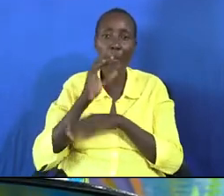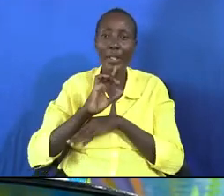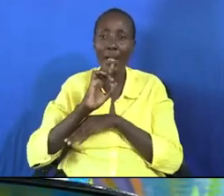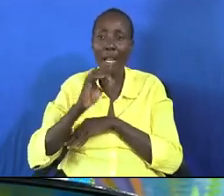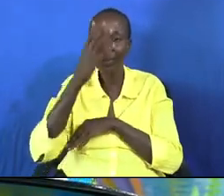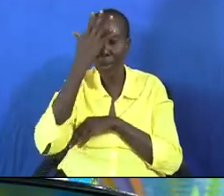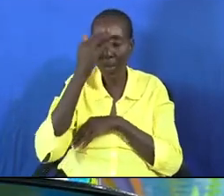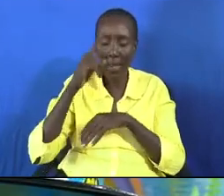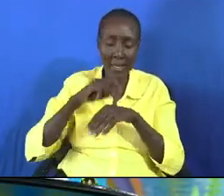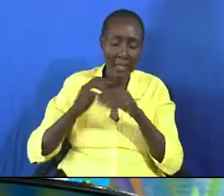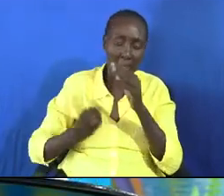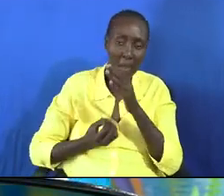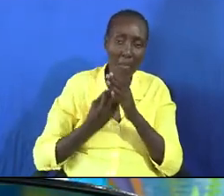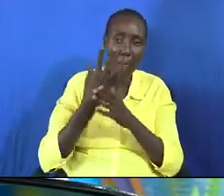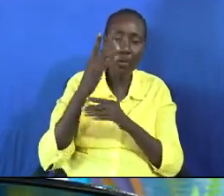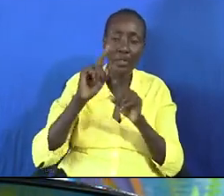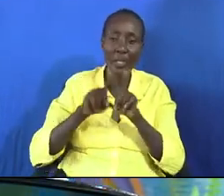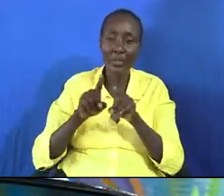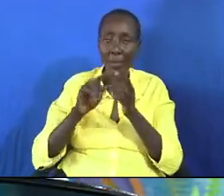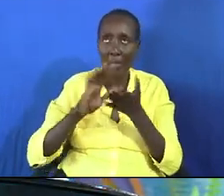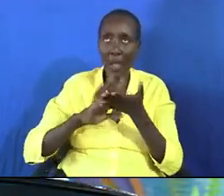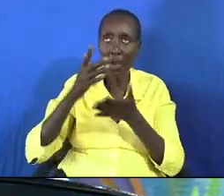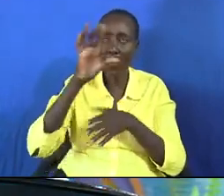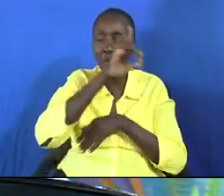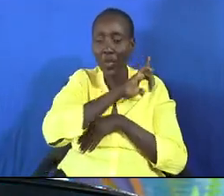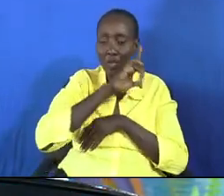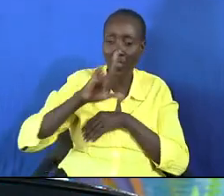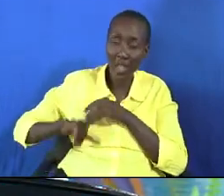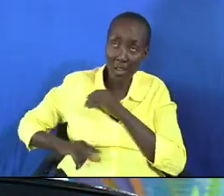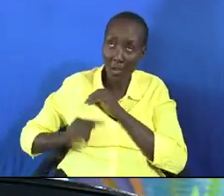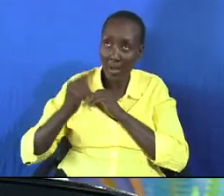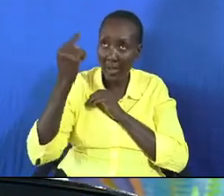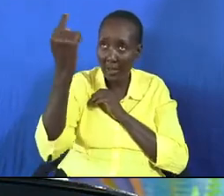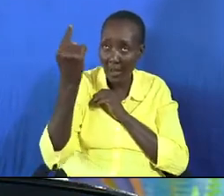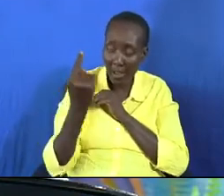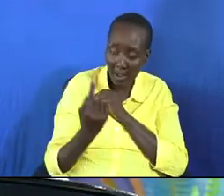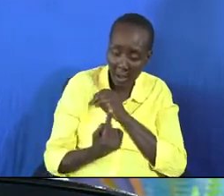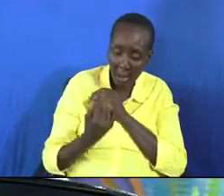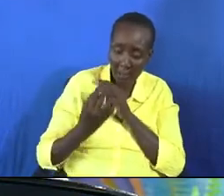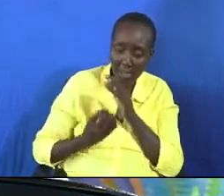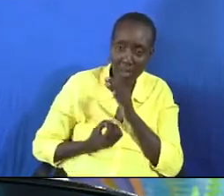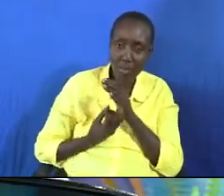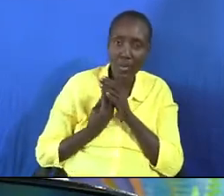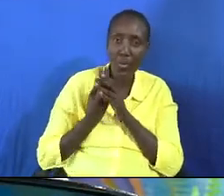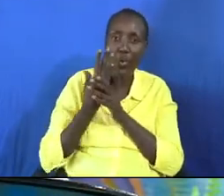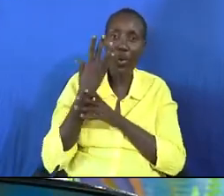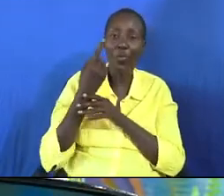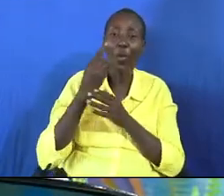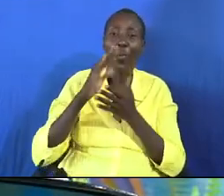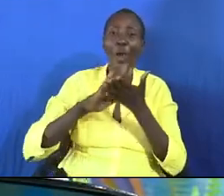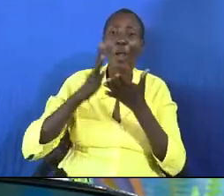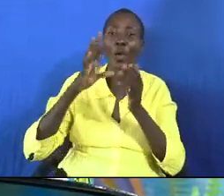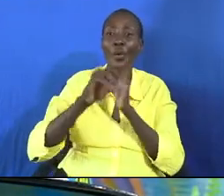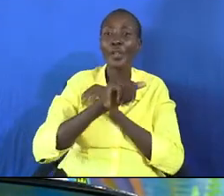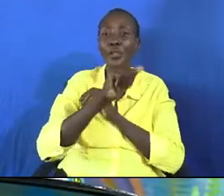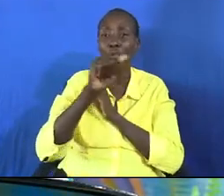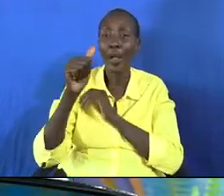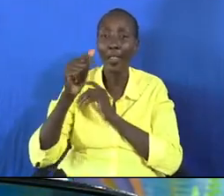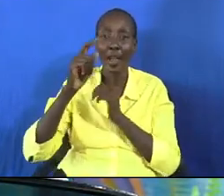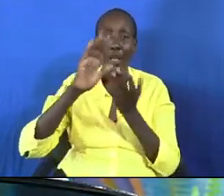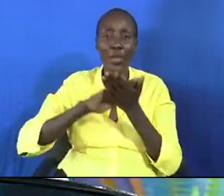as you develop them, the glory of the Lord comes in you. You grow from one glory to another. You